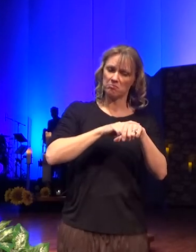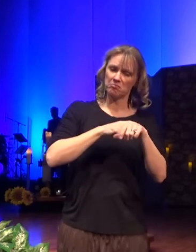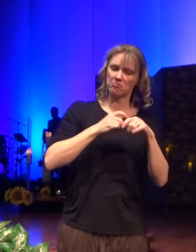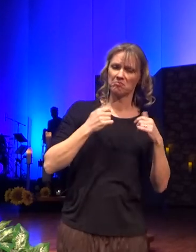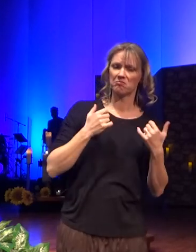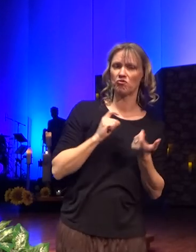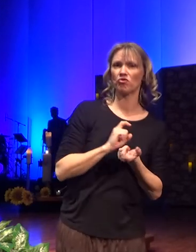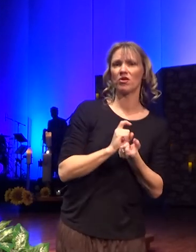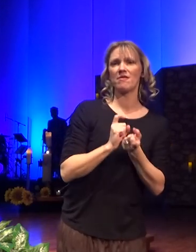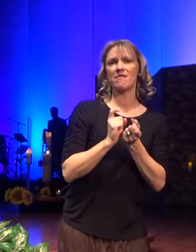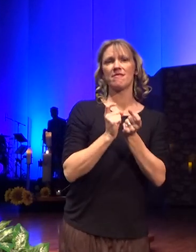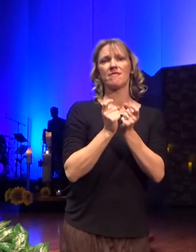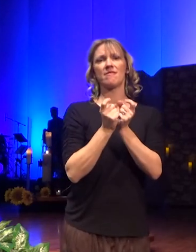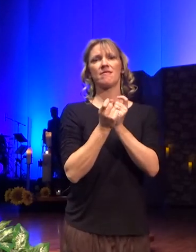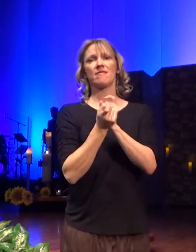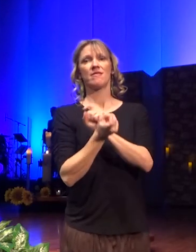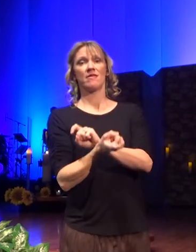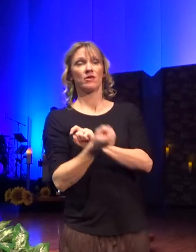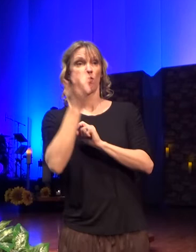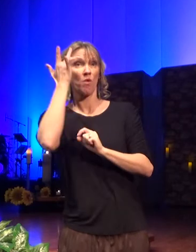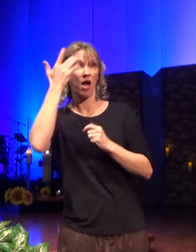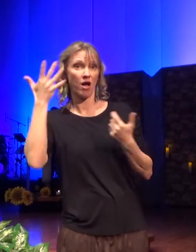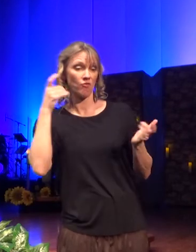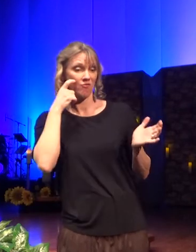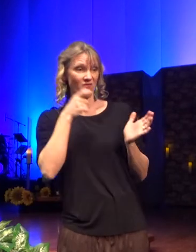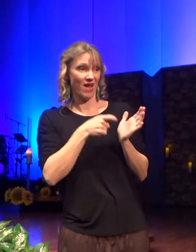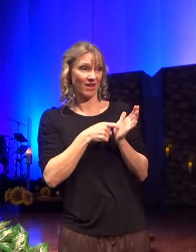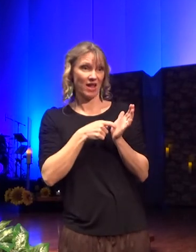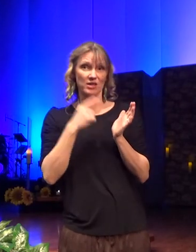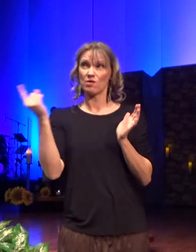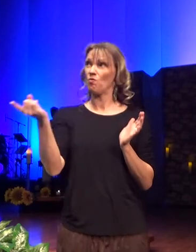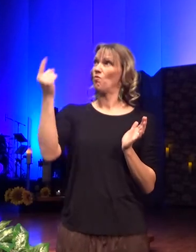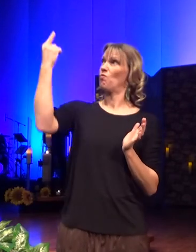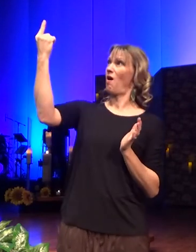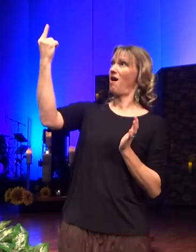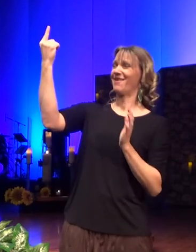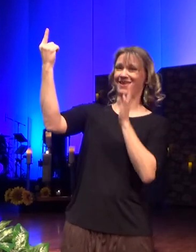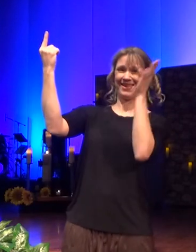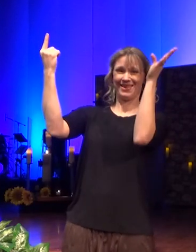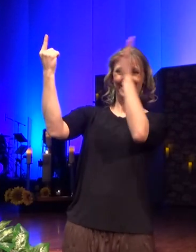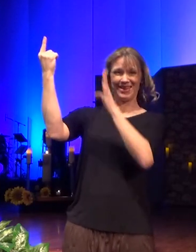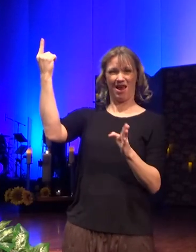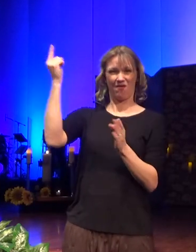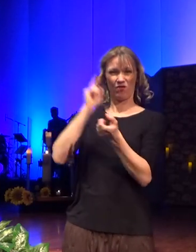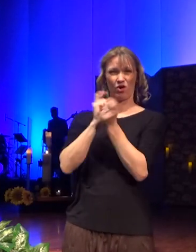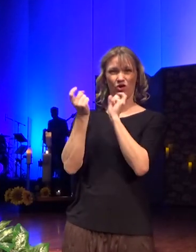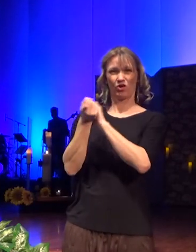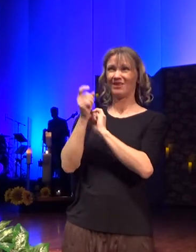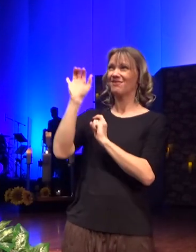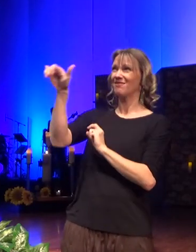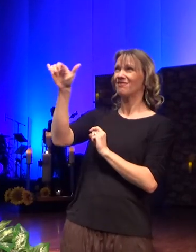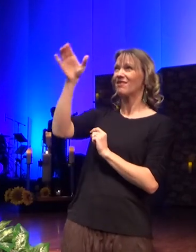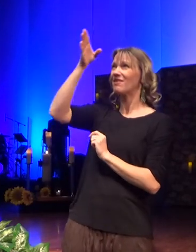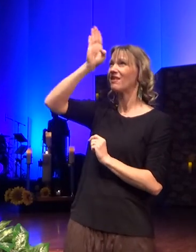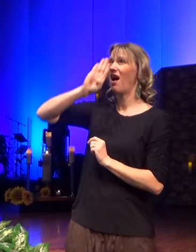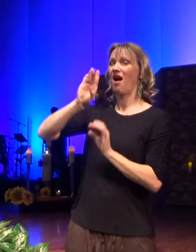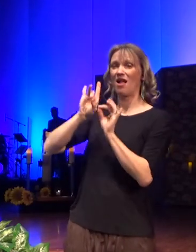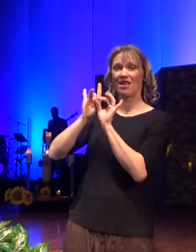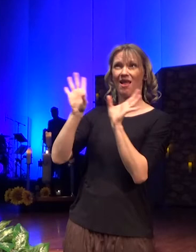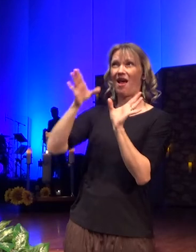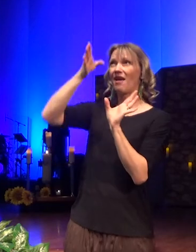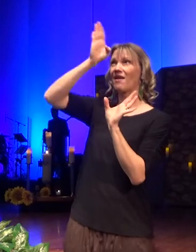change. For we recognize that which never changes, that God light, that